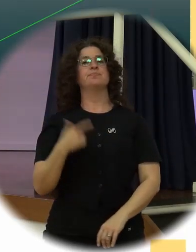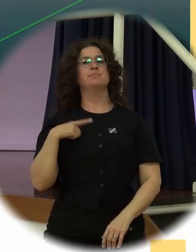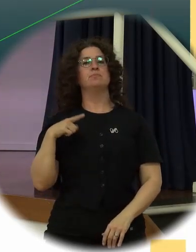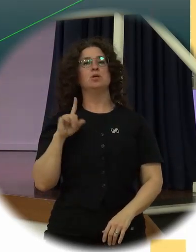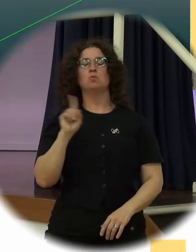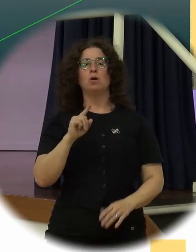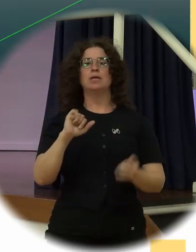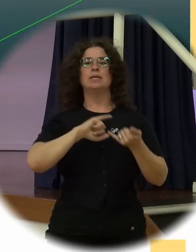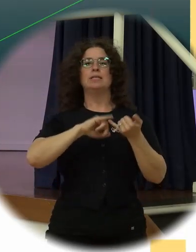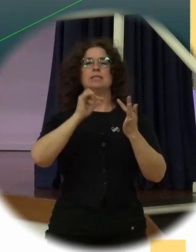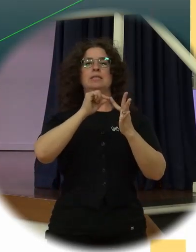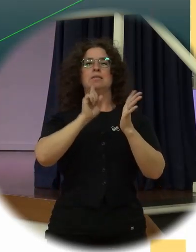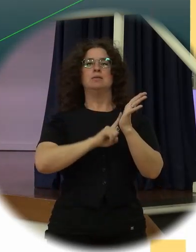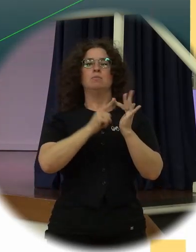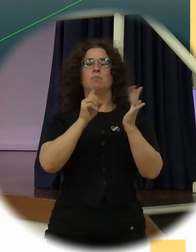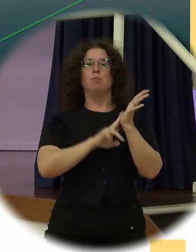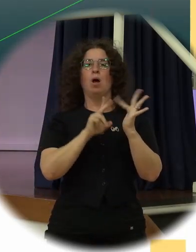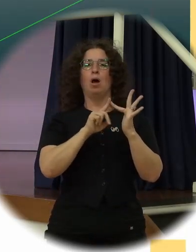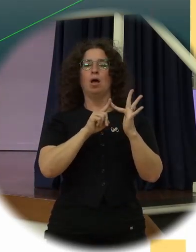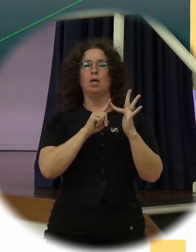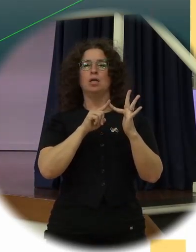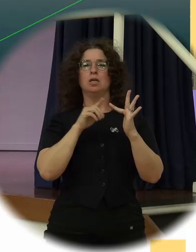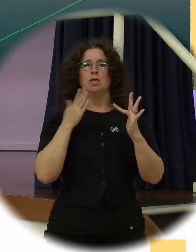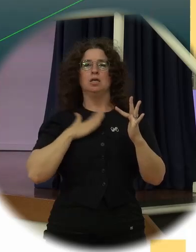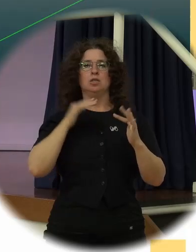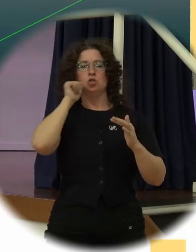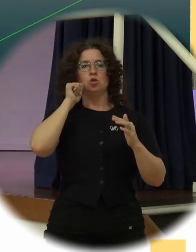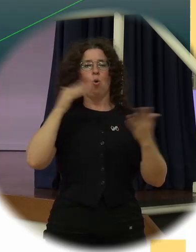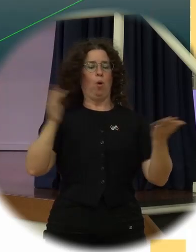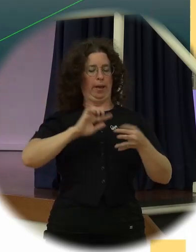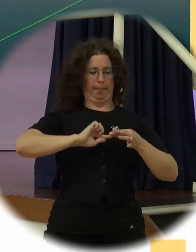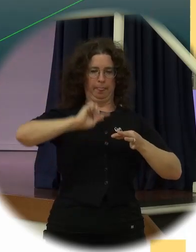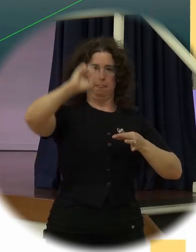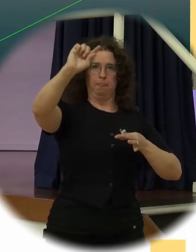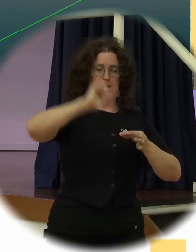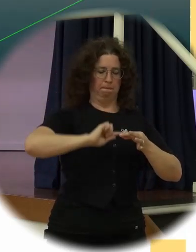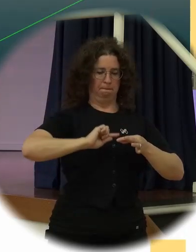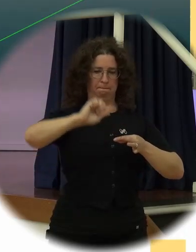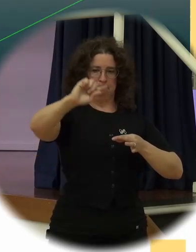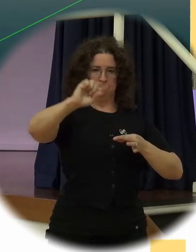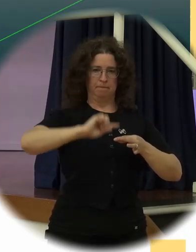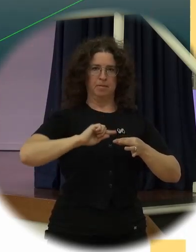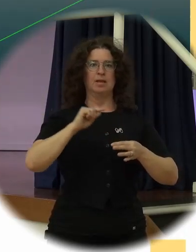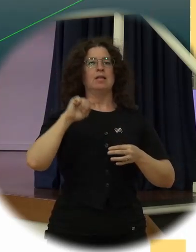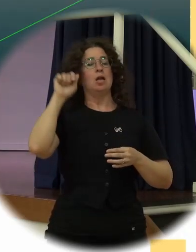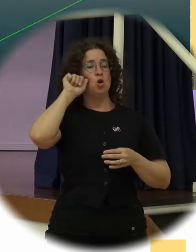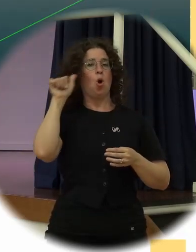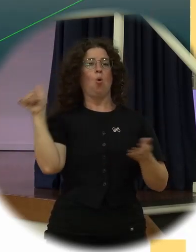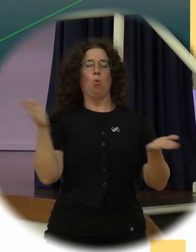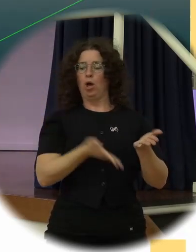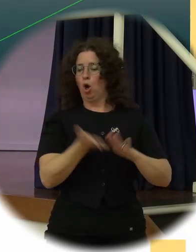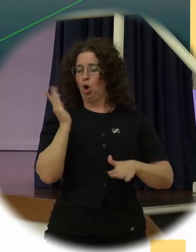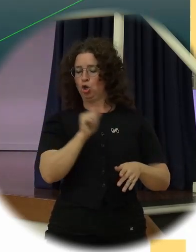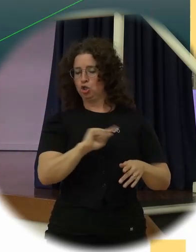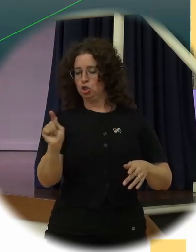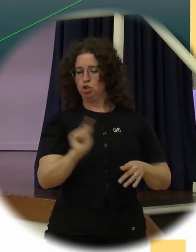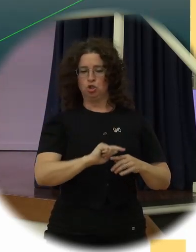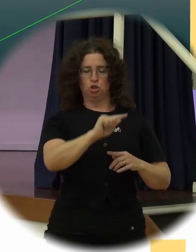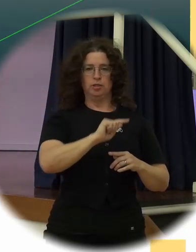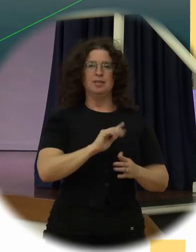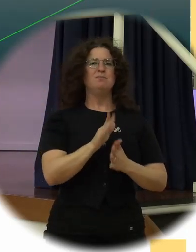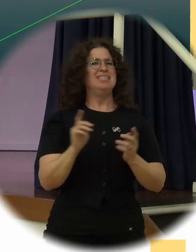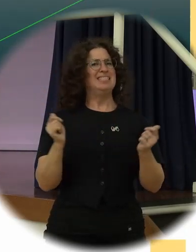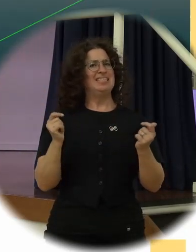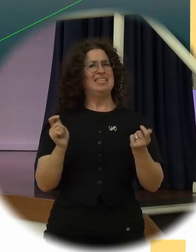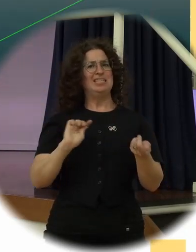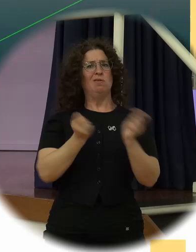a spline, all you have to do is determine where you are in it, and it automatically tells you exactly which direction to go. And so it's very easy to convert